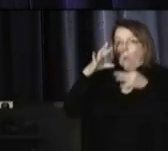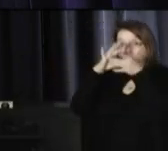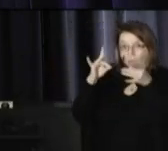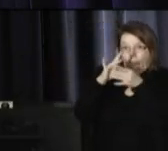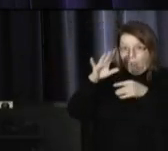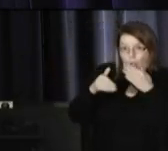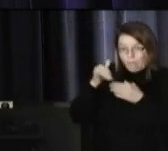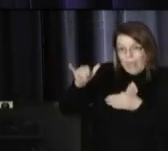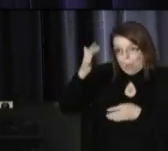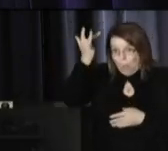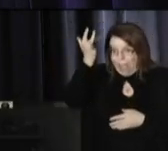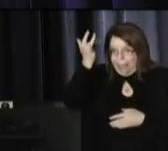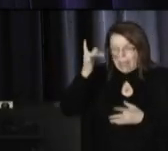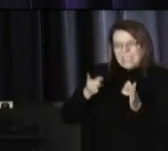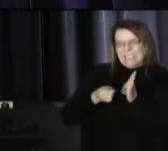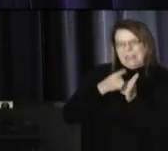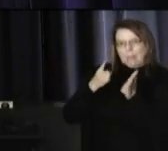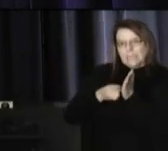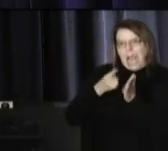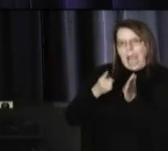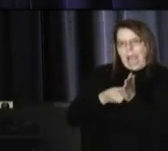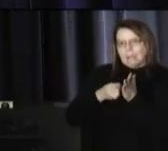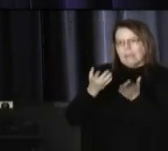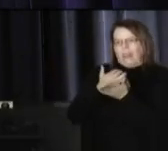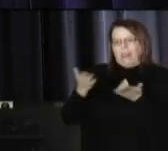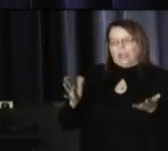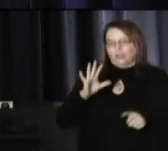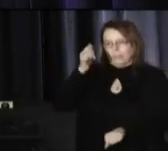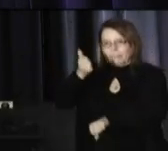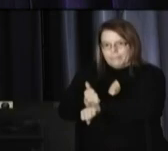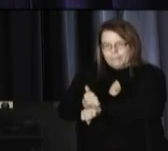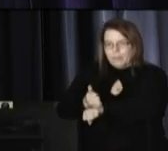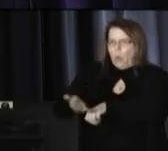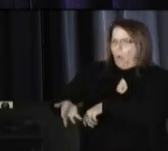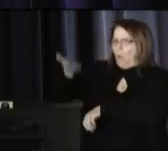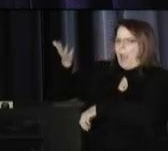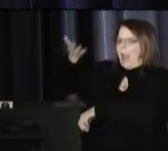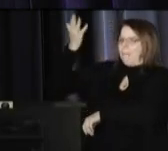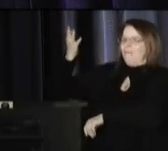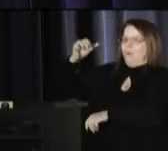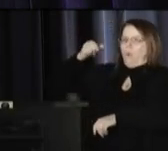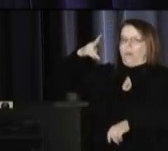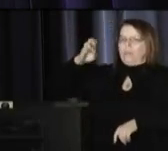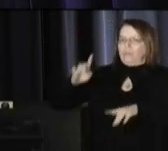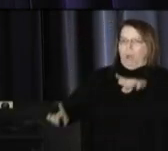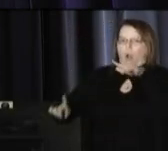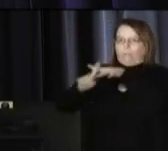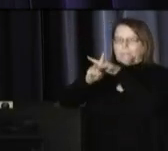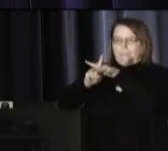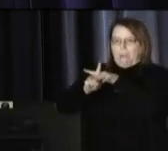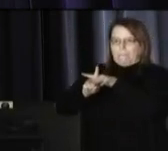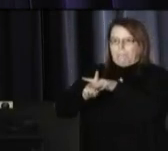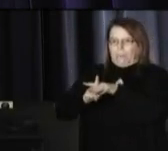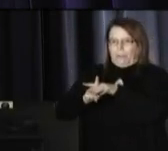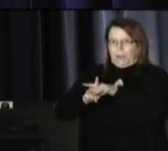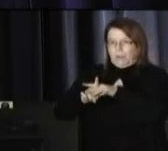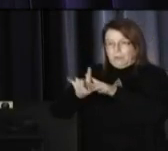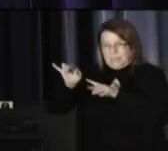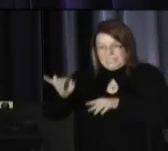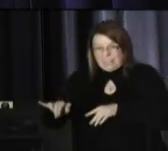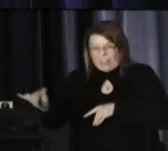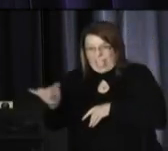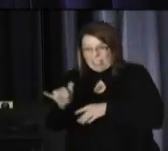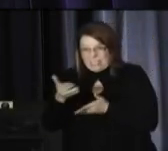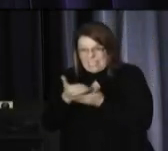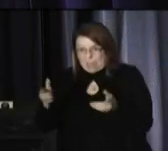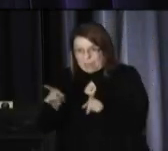that sometimes wheels are set in motion long before the spark is manifest. Is that the same thing as